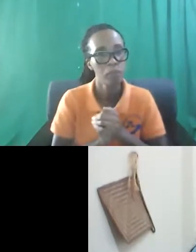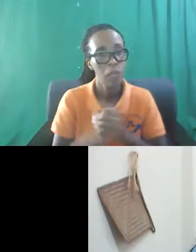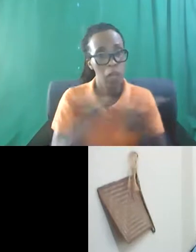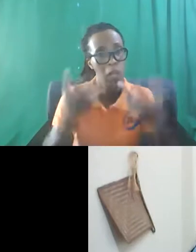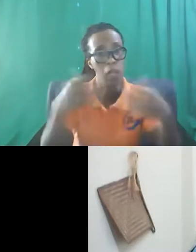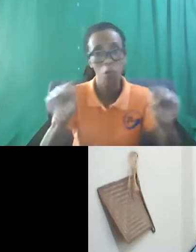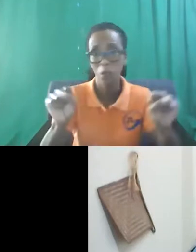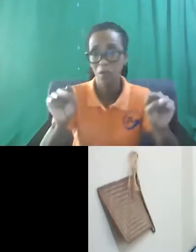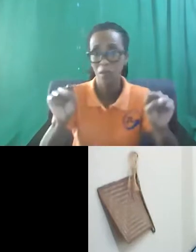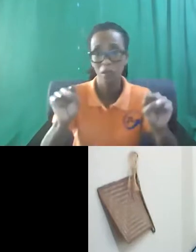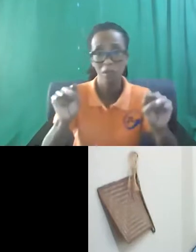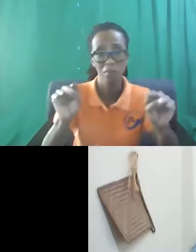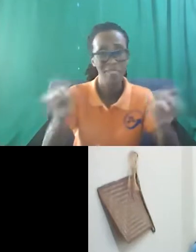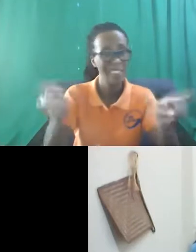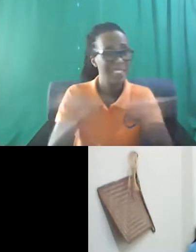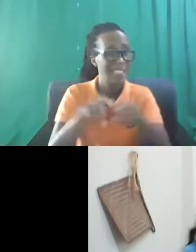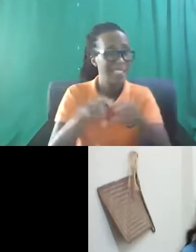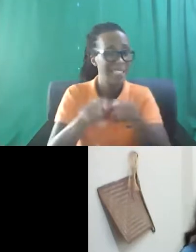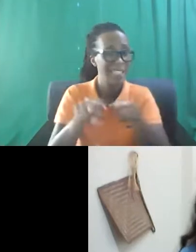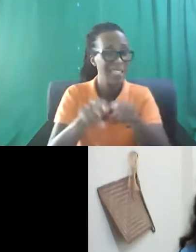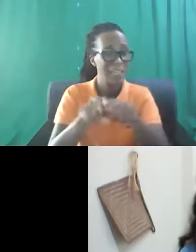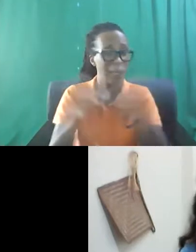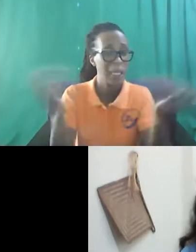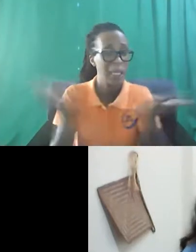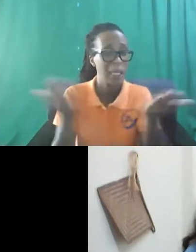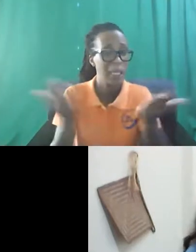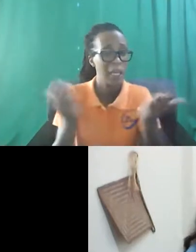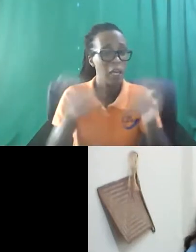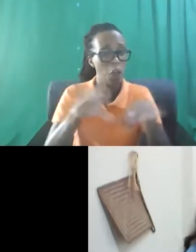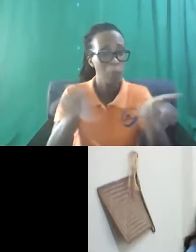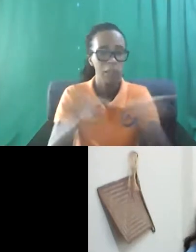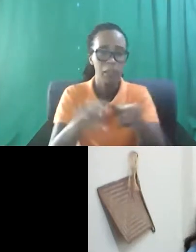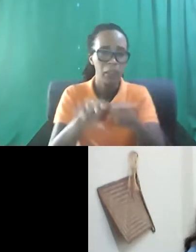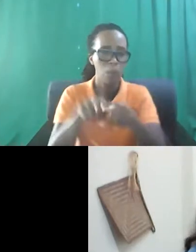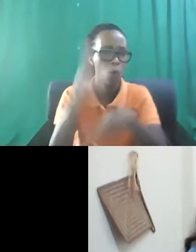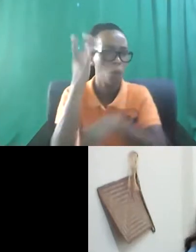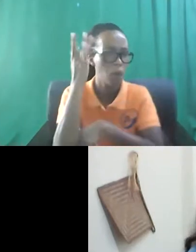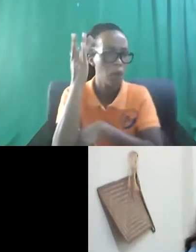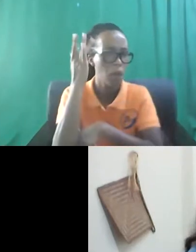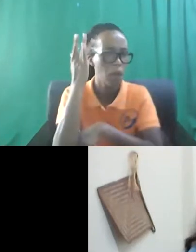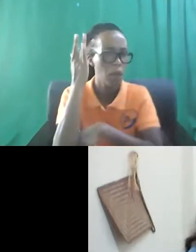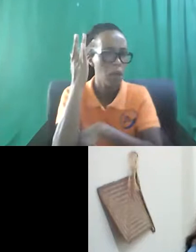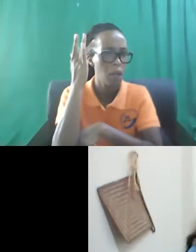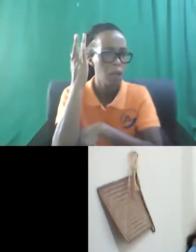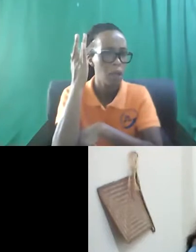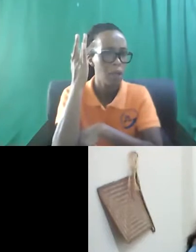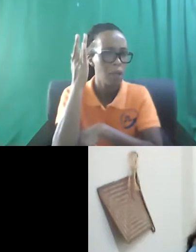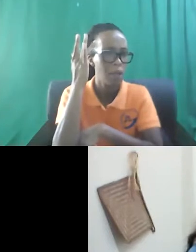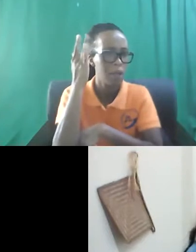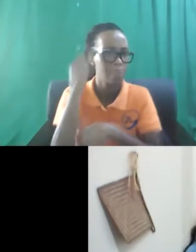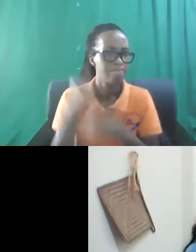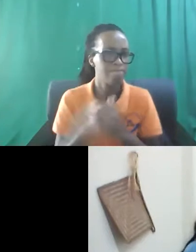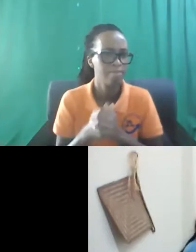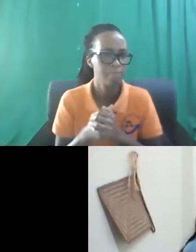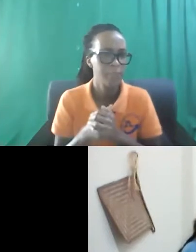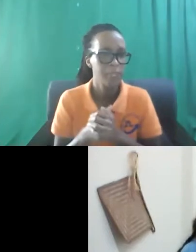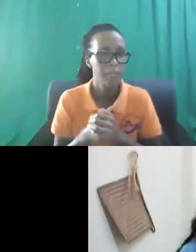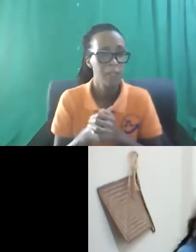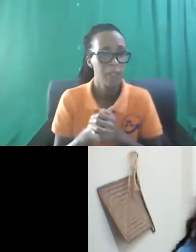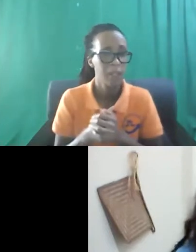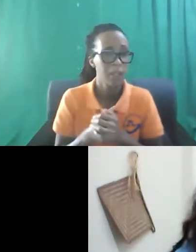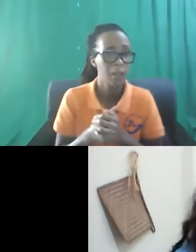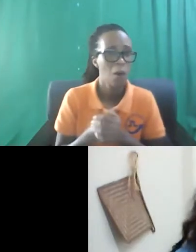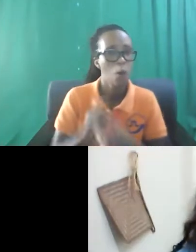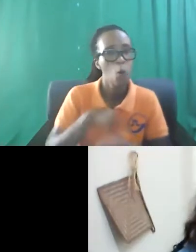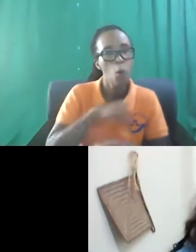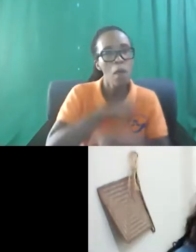linguistics, subfields of linguistics in the Caribbean, because we kind of, whether we know it or not, borrow like a